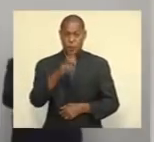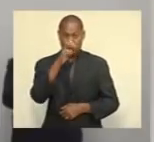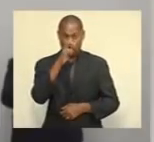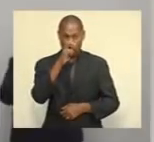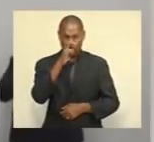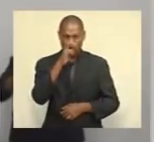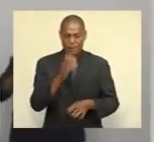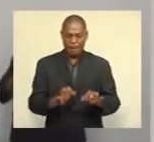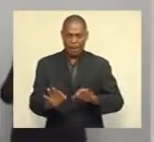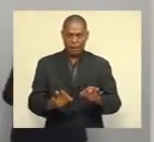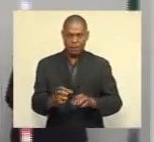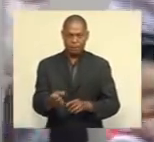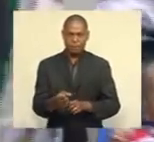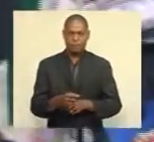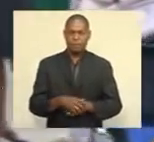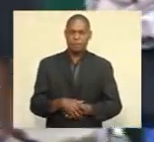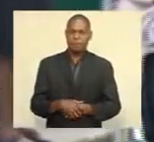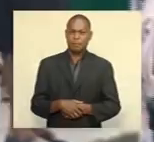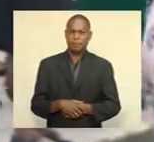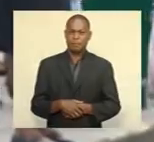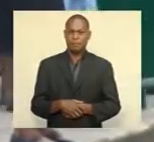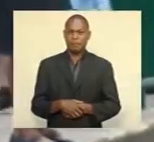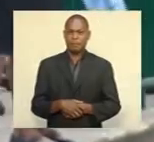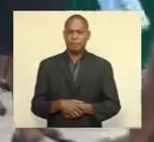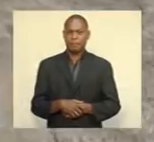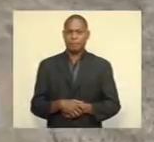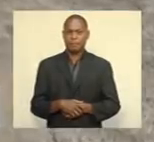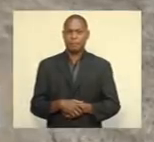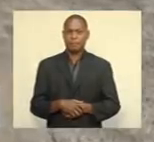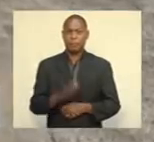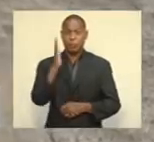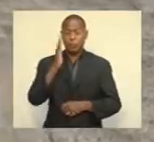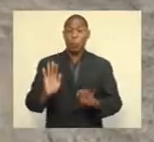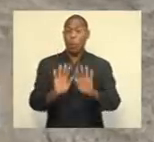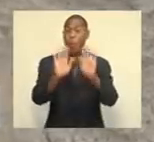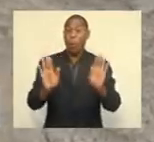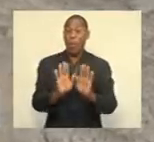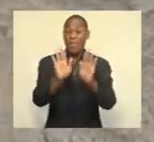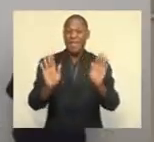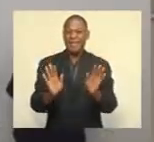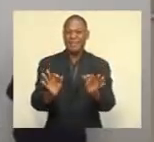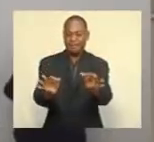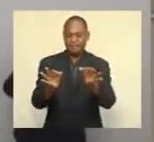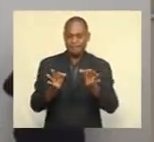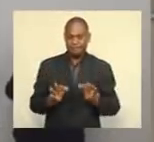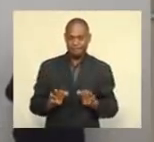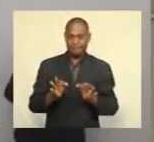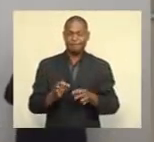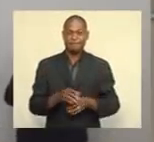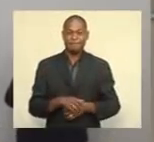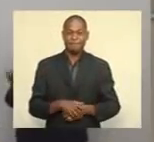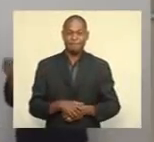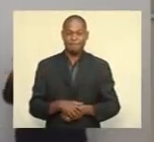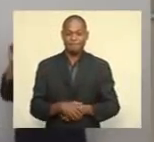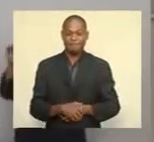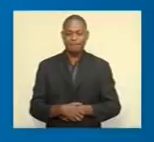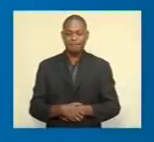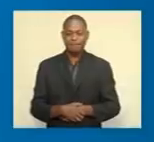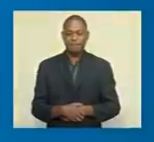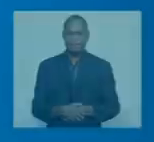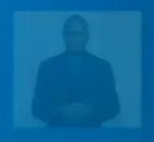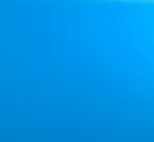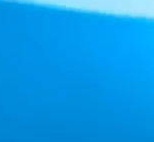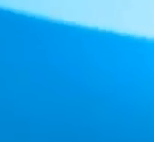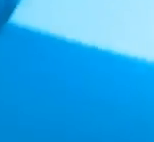implemented. Screening spots. And school holidays brought forward. Highly controlled manner. From